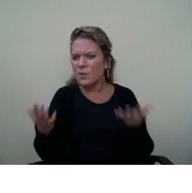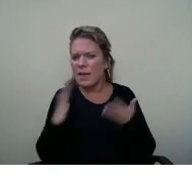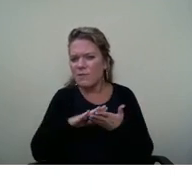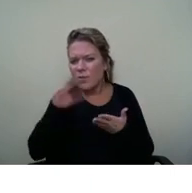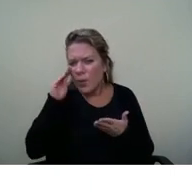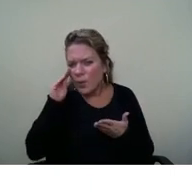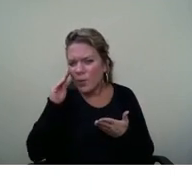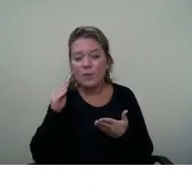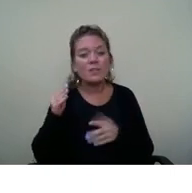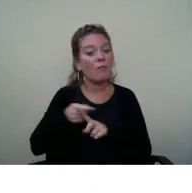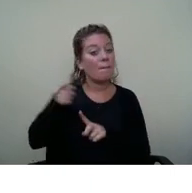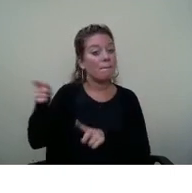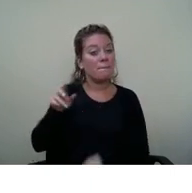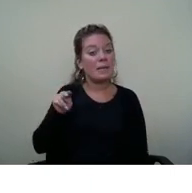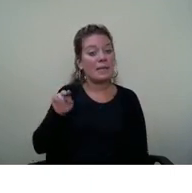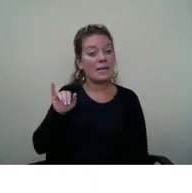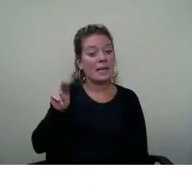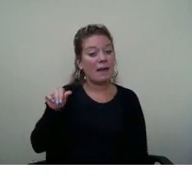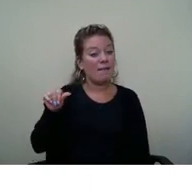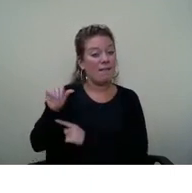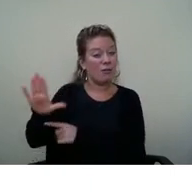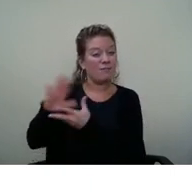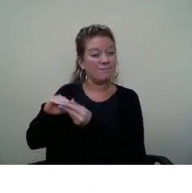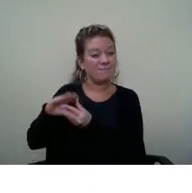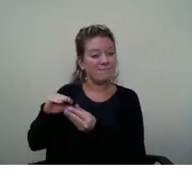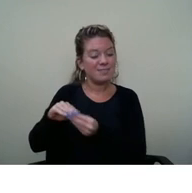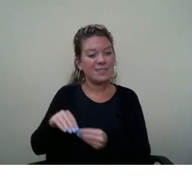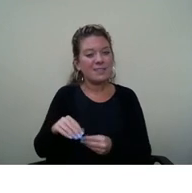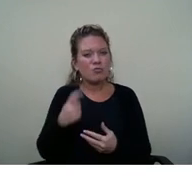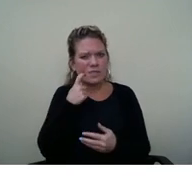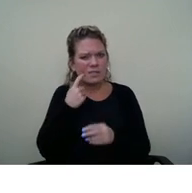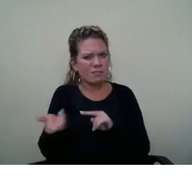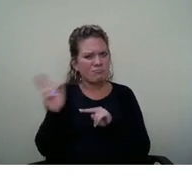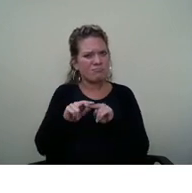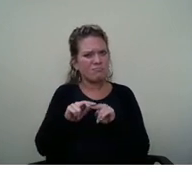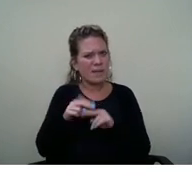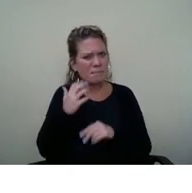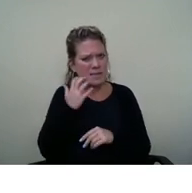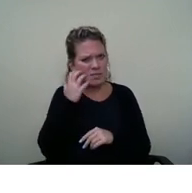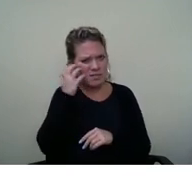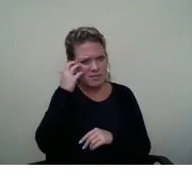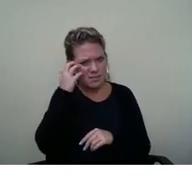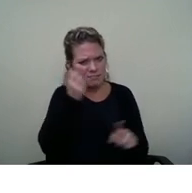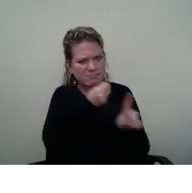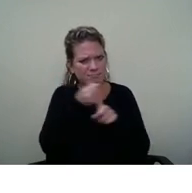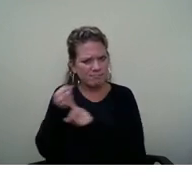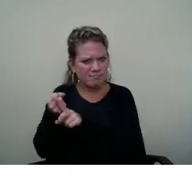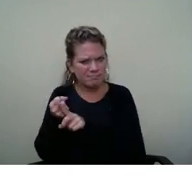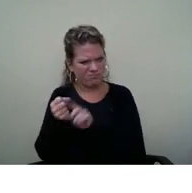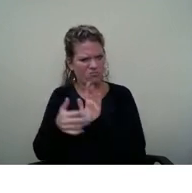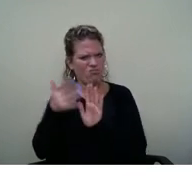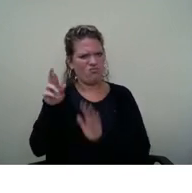probably from what Nina was talking about, how we recently had this uptick in measles, which is super rare,